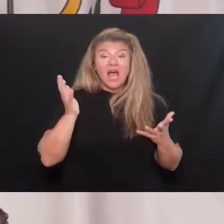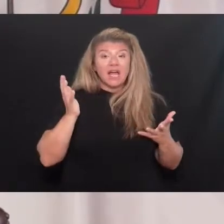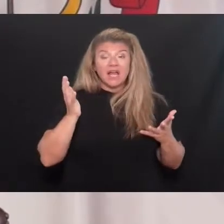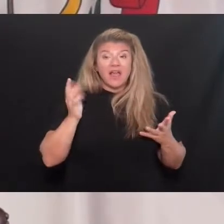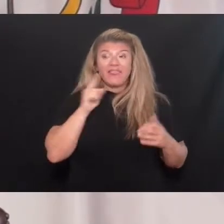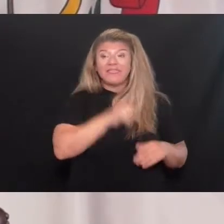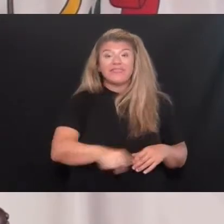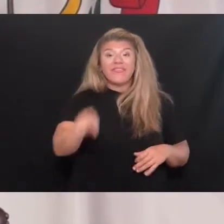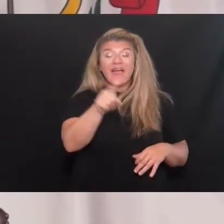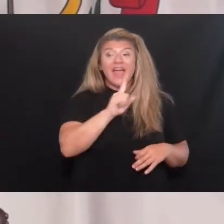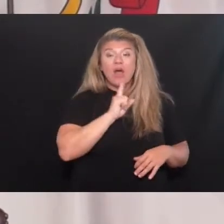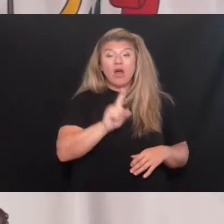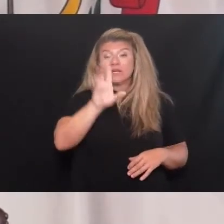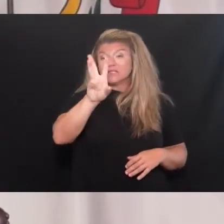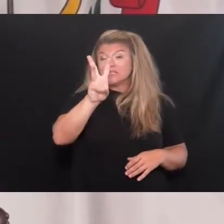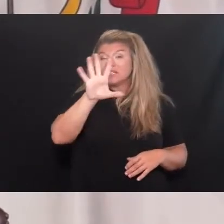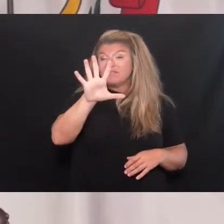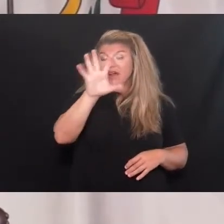are at